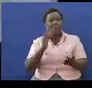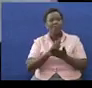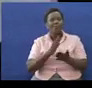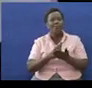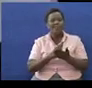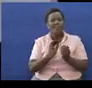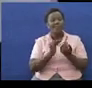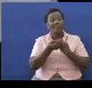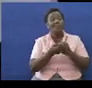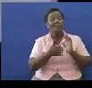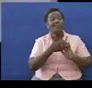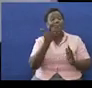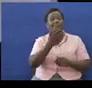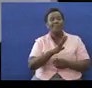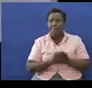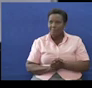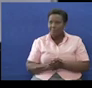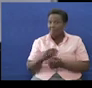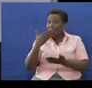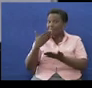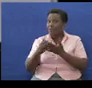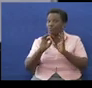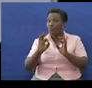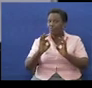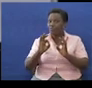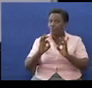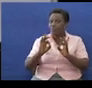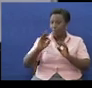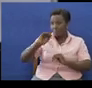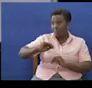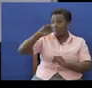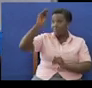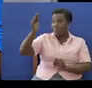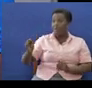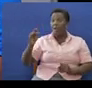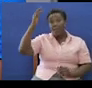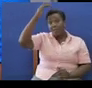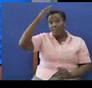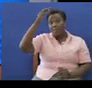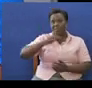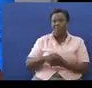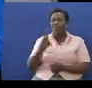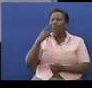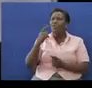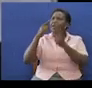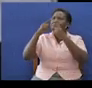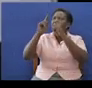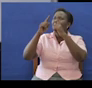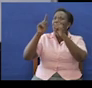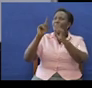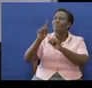automatically protect the catchment area. And a good example is area around the